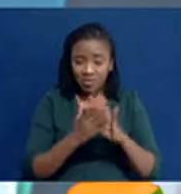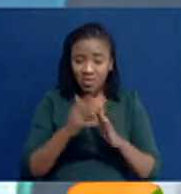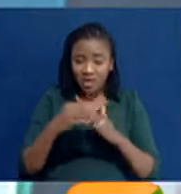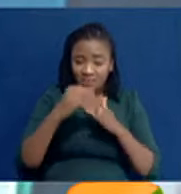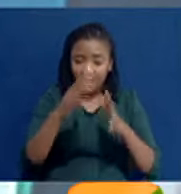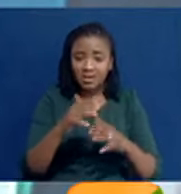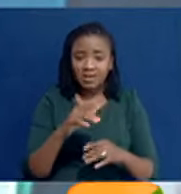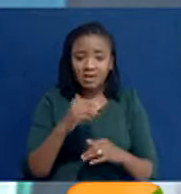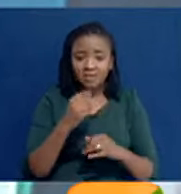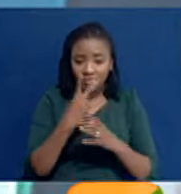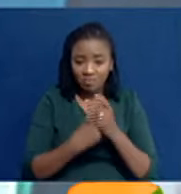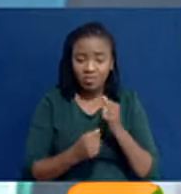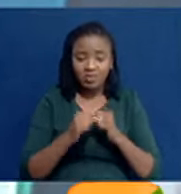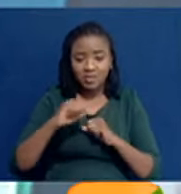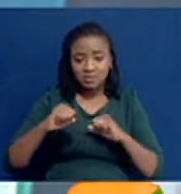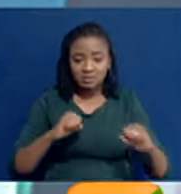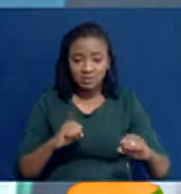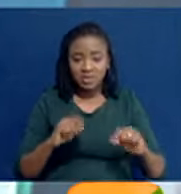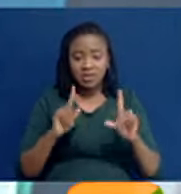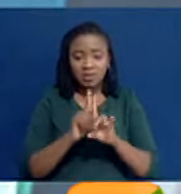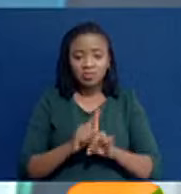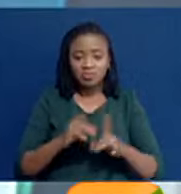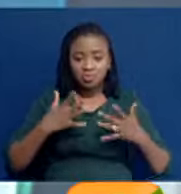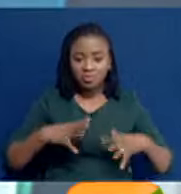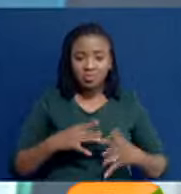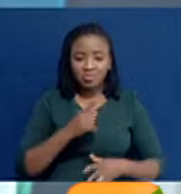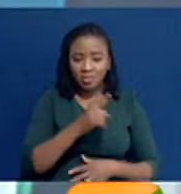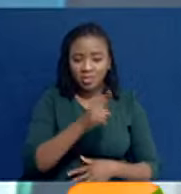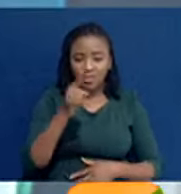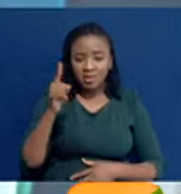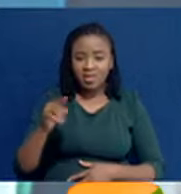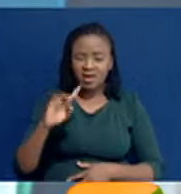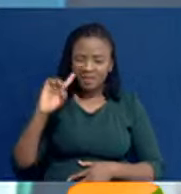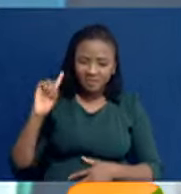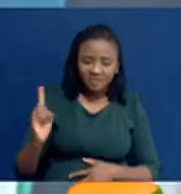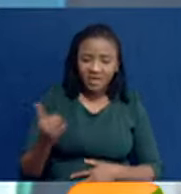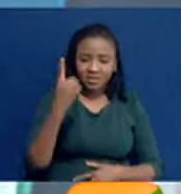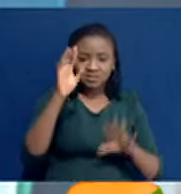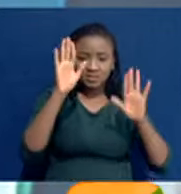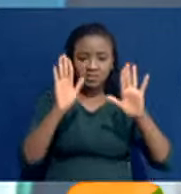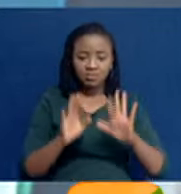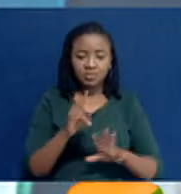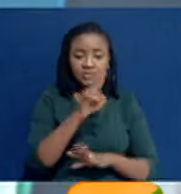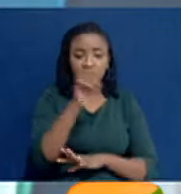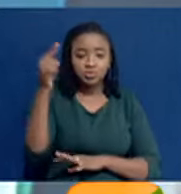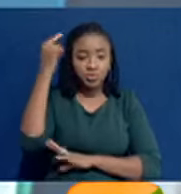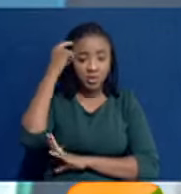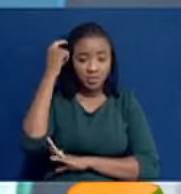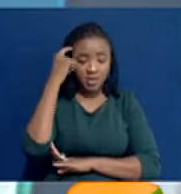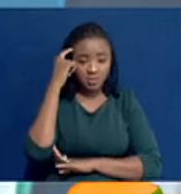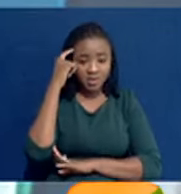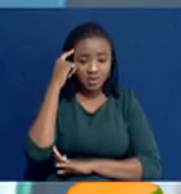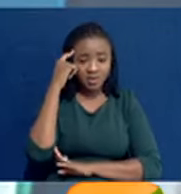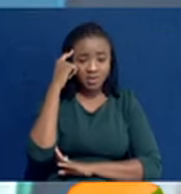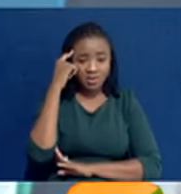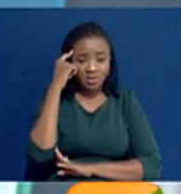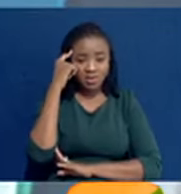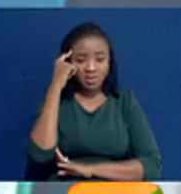and the people put you there, first and foremost, to remember, it's not for